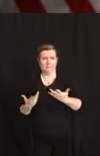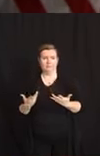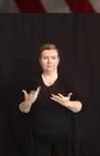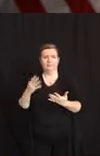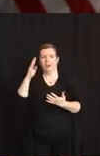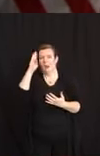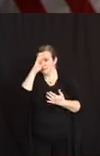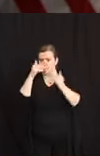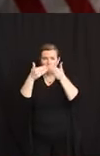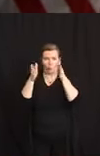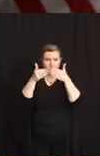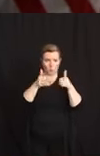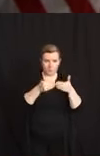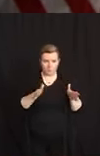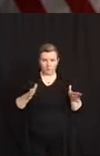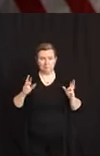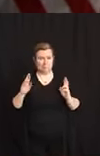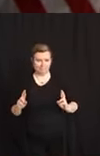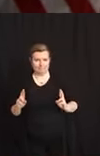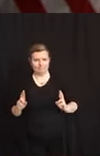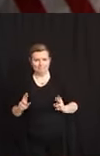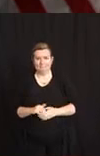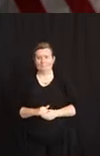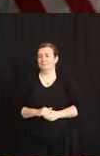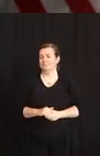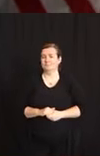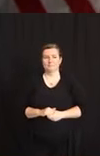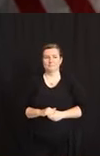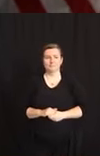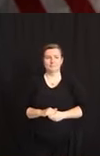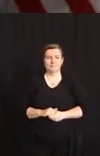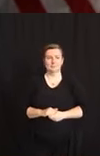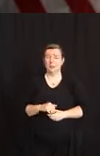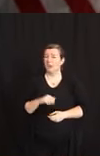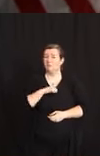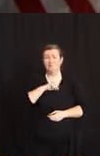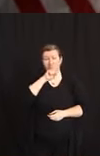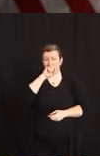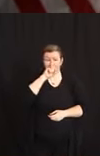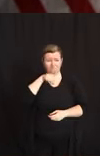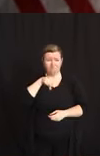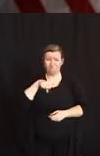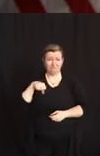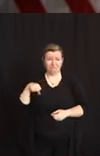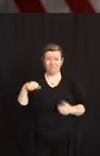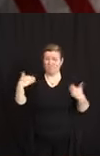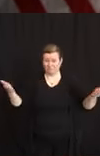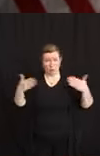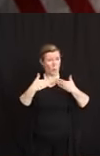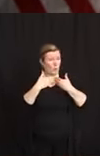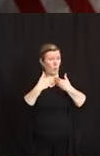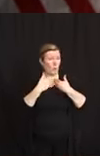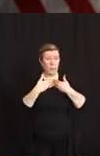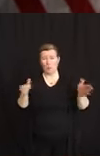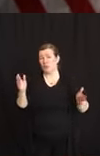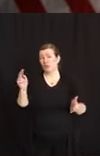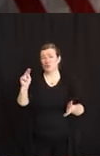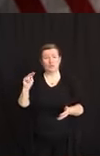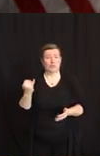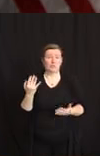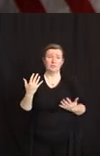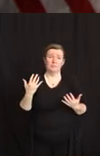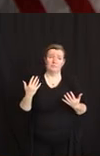in Wildwood this morning, I would love nothing more to be able to cut the ribbon on a great Jersey shore. We just can't. It's April 21st.